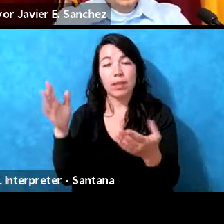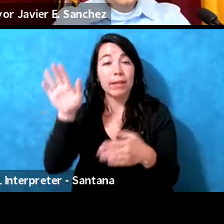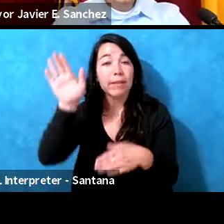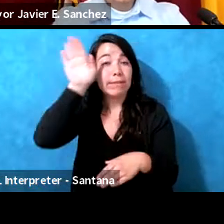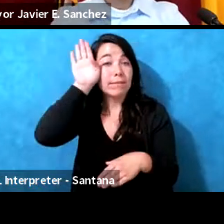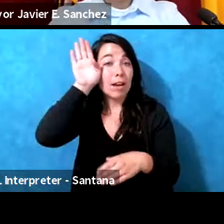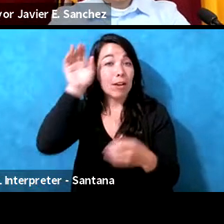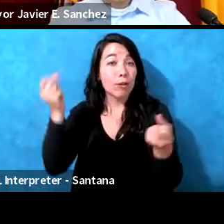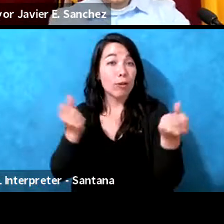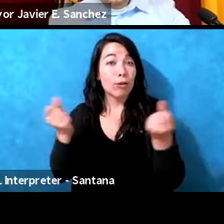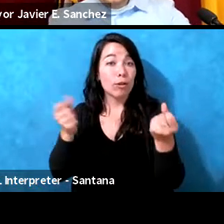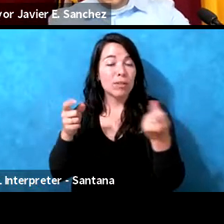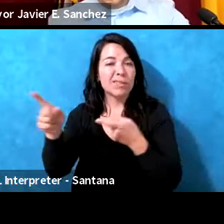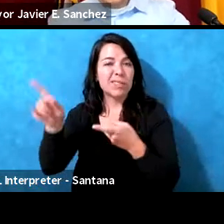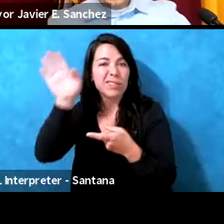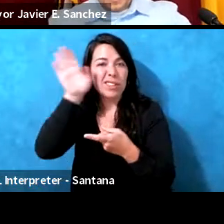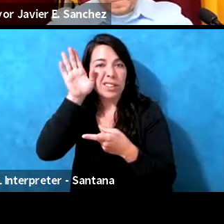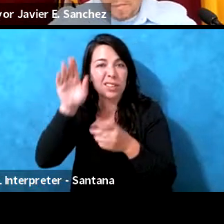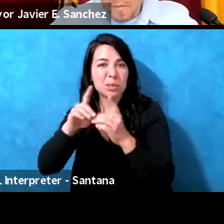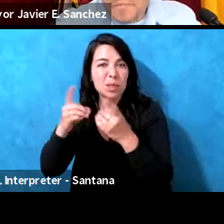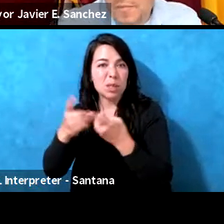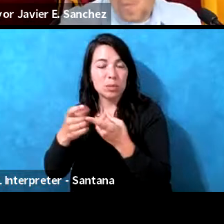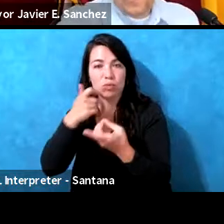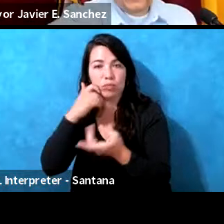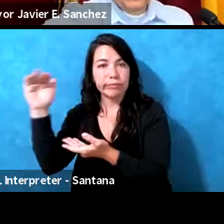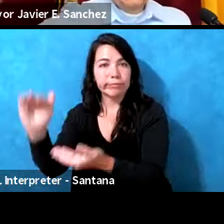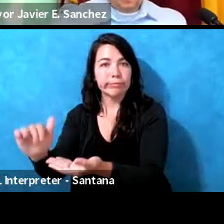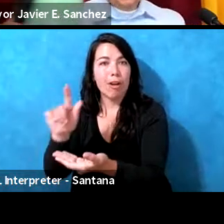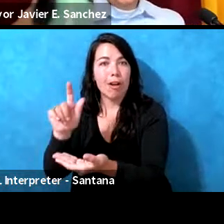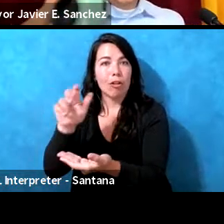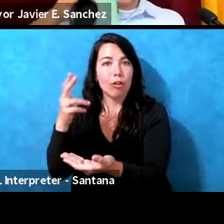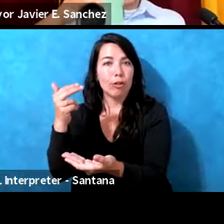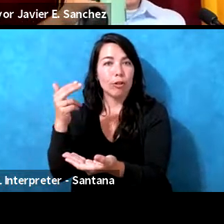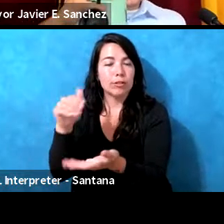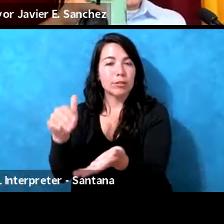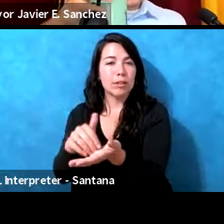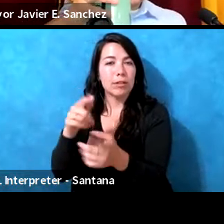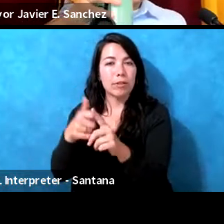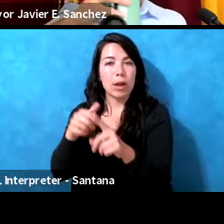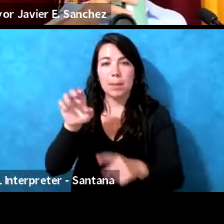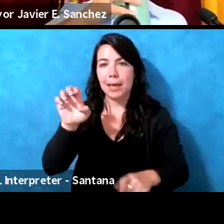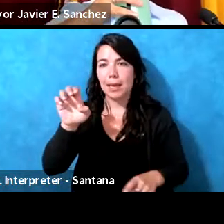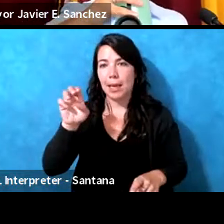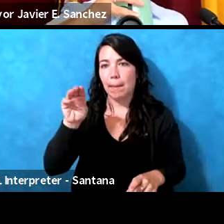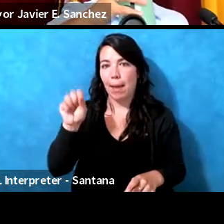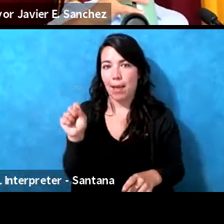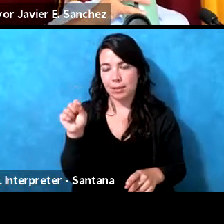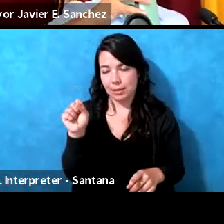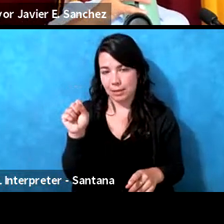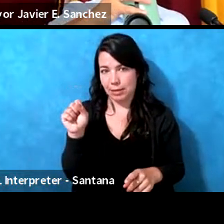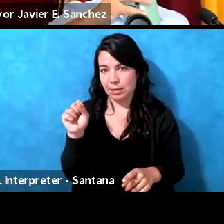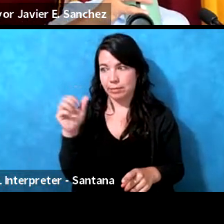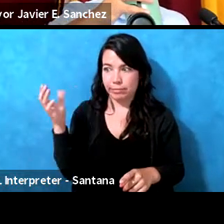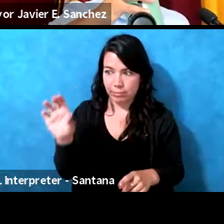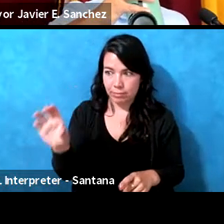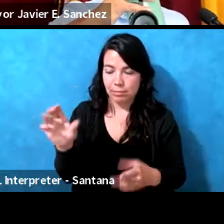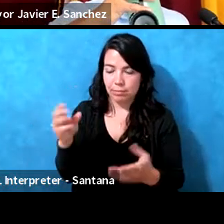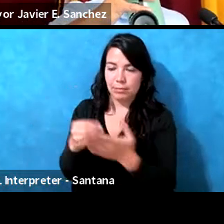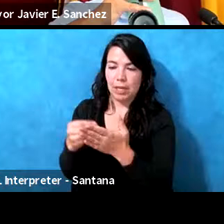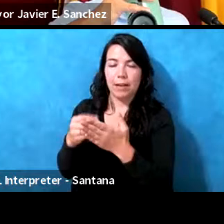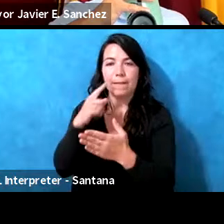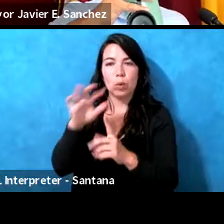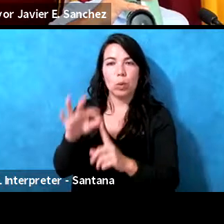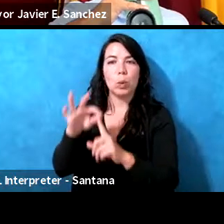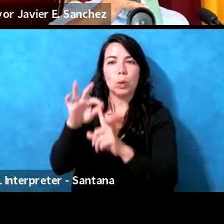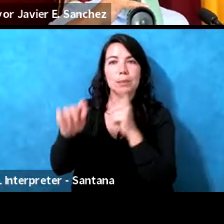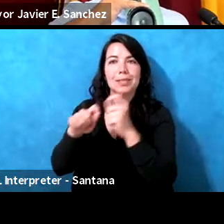department recently received $113,000 from the EMS Bureau to purchase a special unit, which